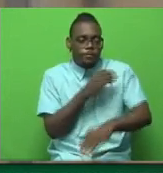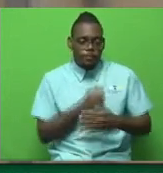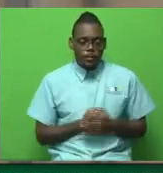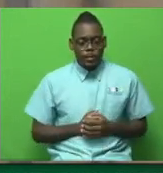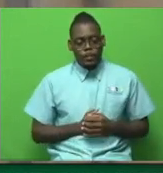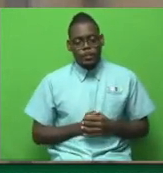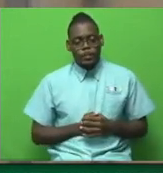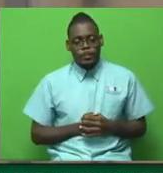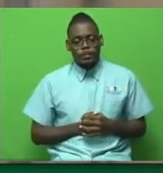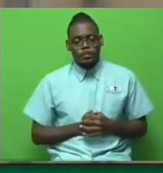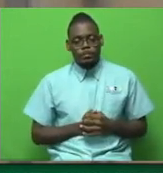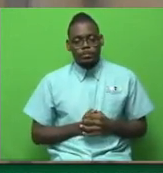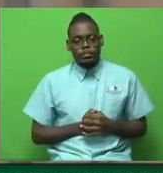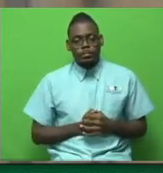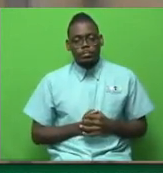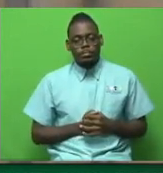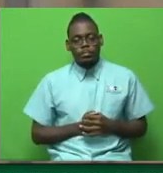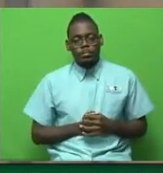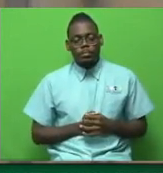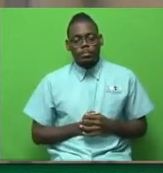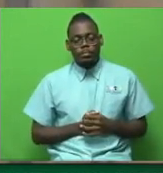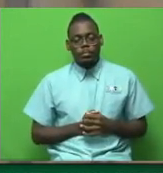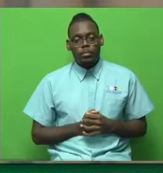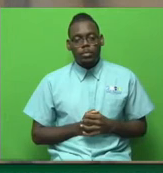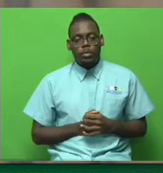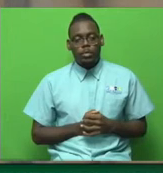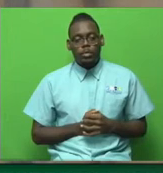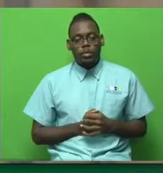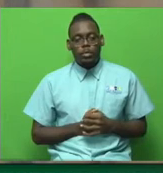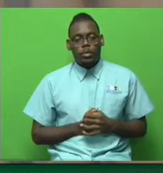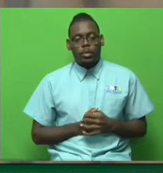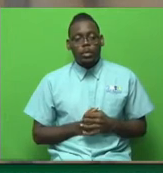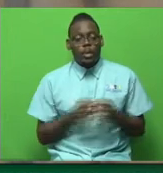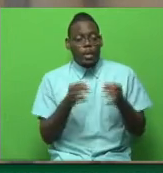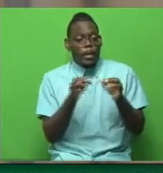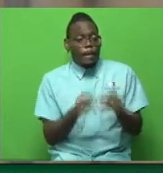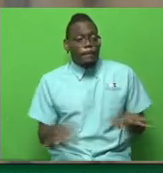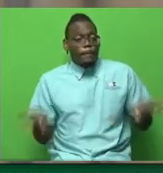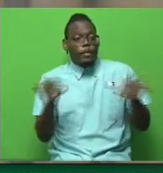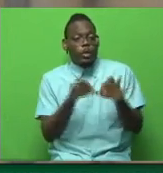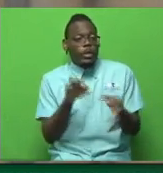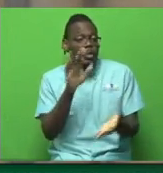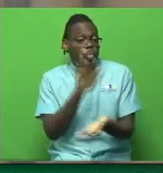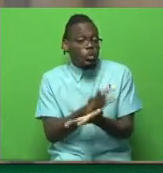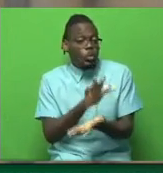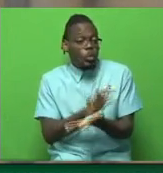I come to the need for critical School infrastructure upgrades and maintenance